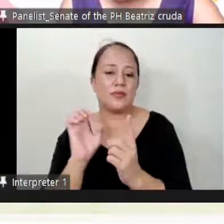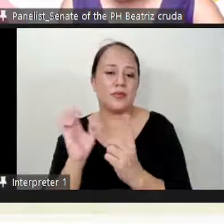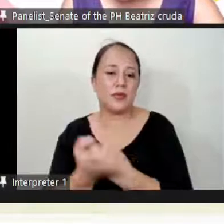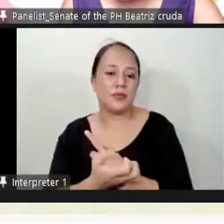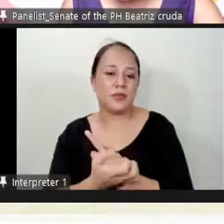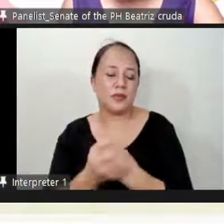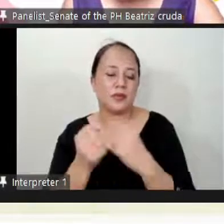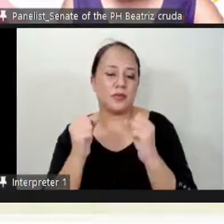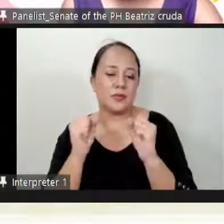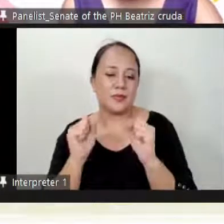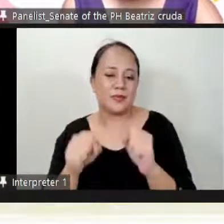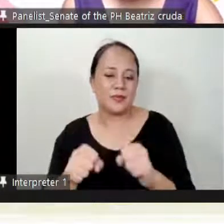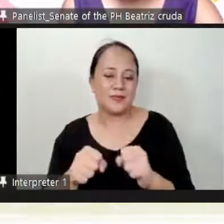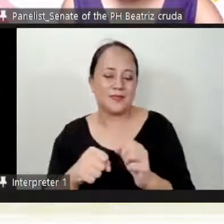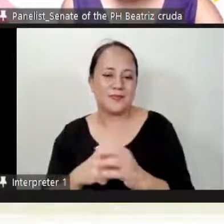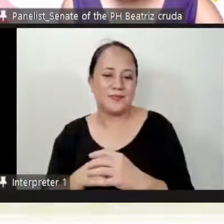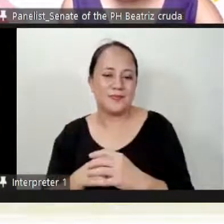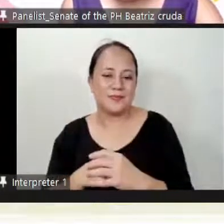enabled